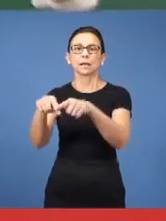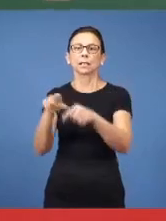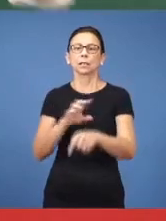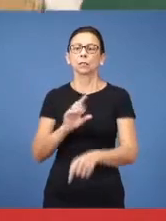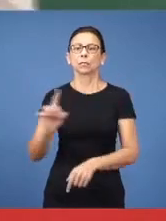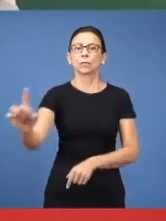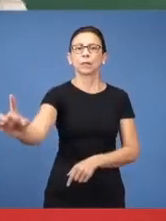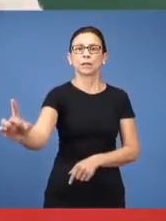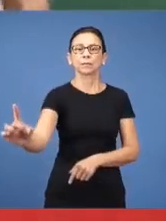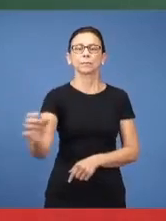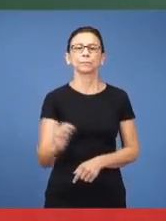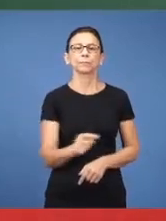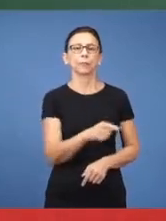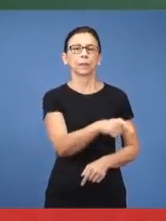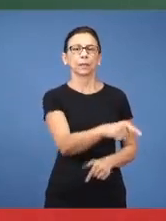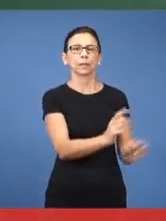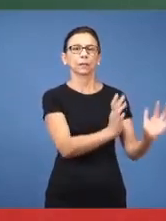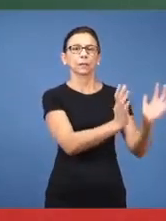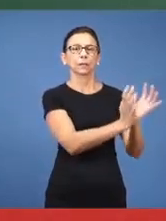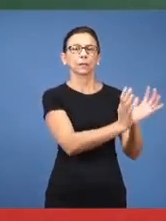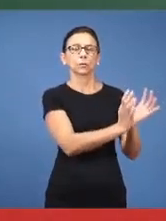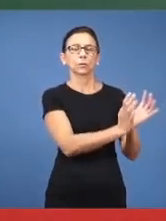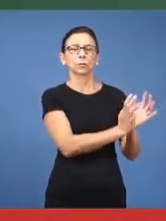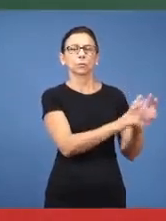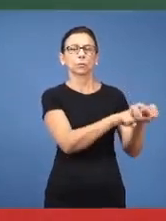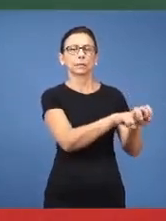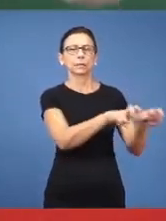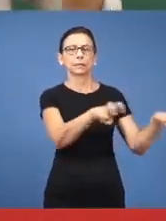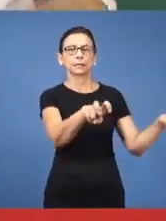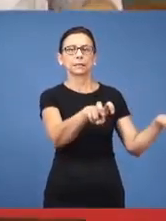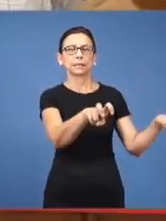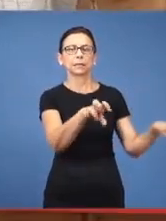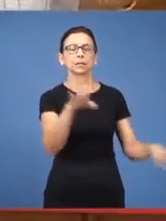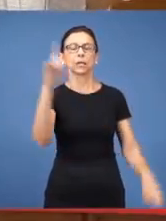on my room. Everybody is sitting here.